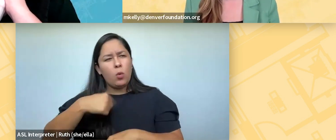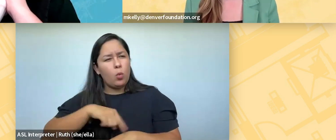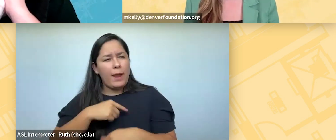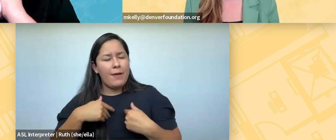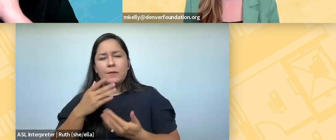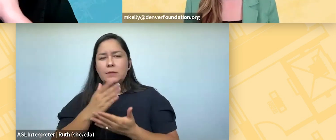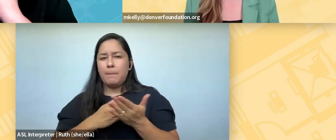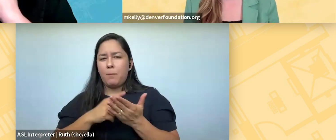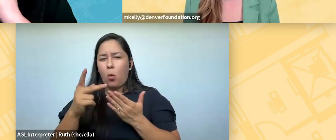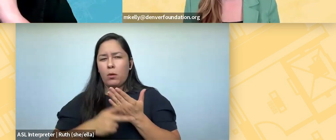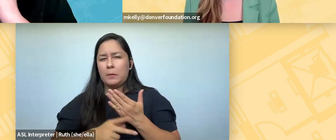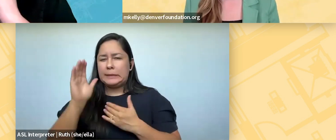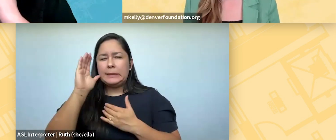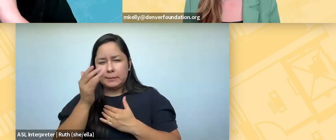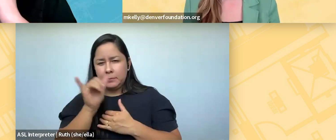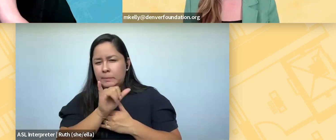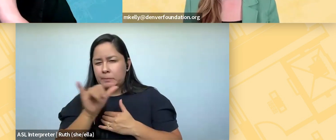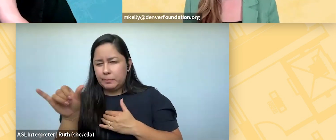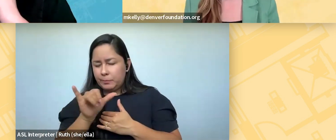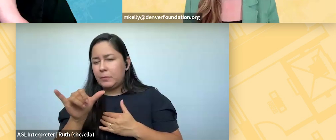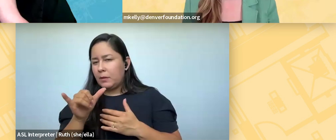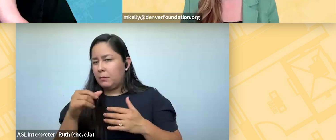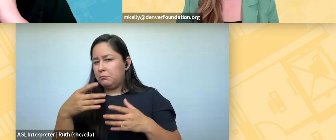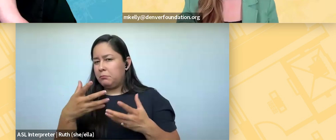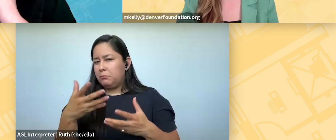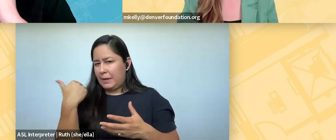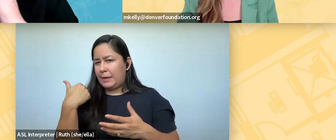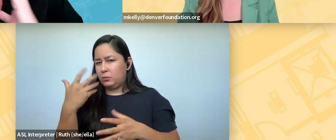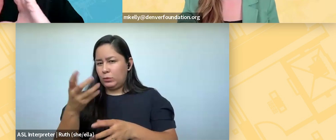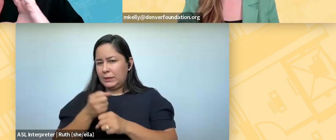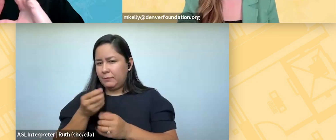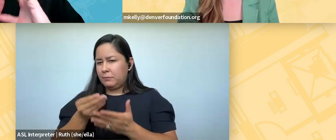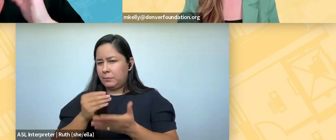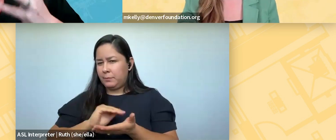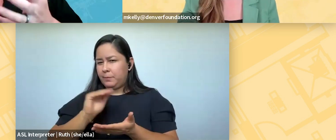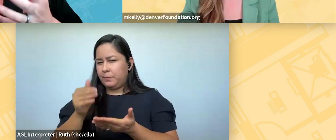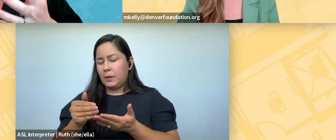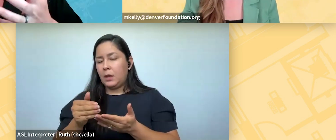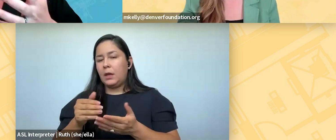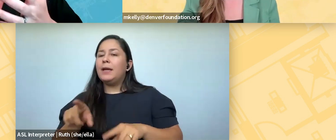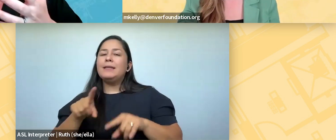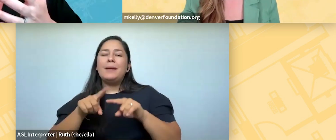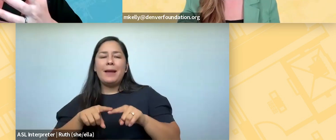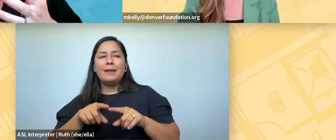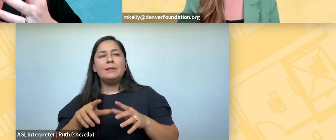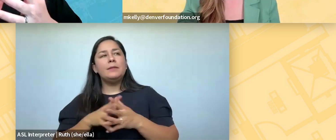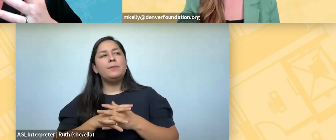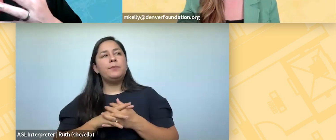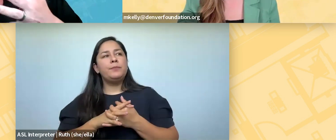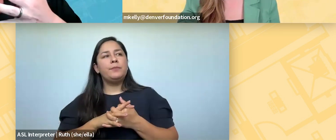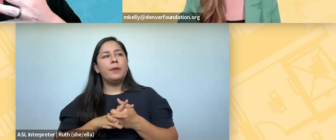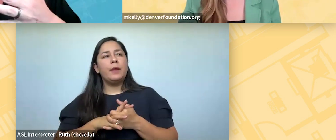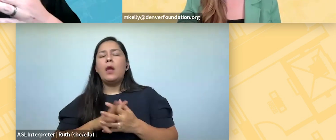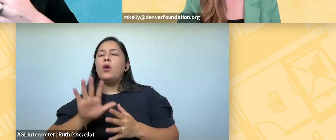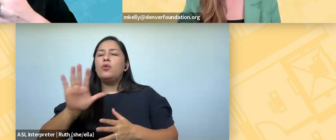what you're describing that have been funded by the Denver Foundation. It really depends on how much actual school systems are being changed by your